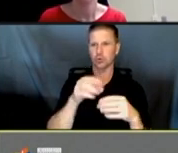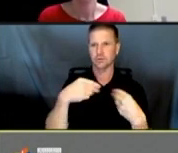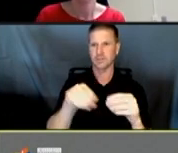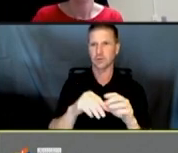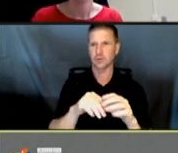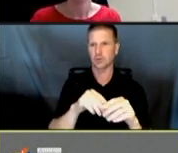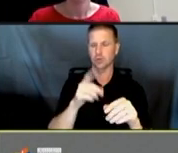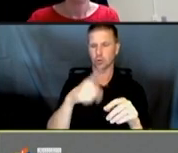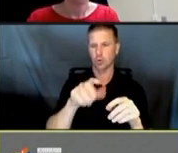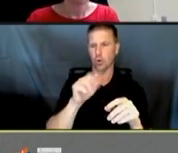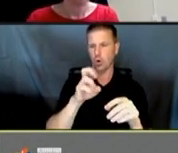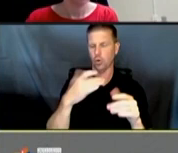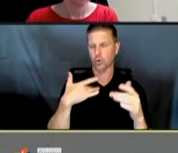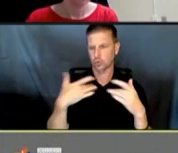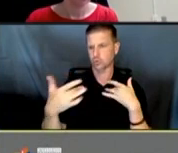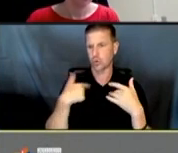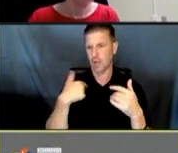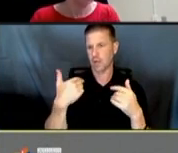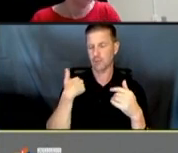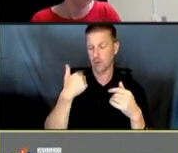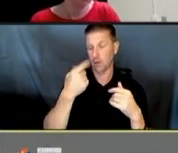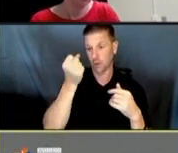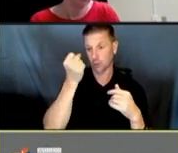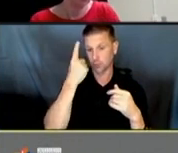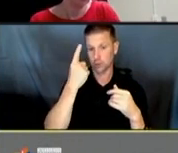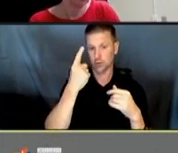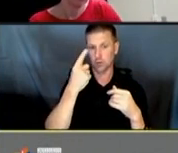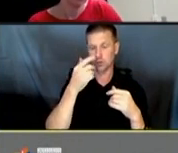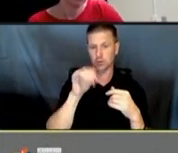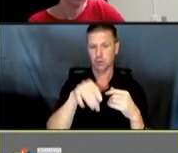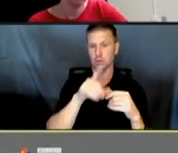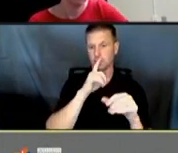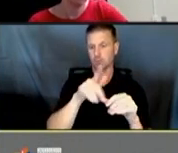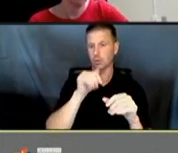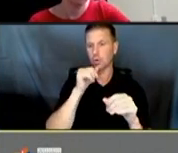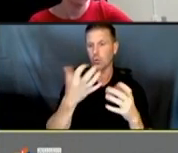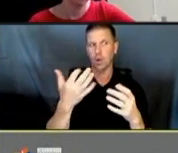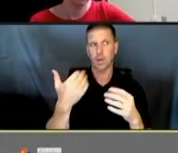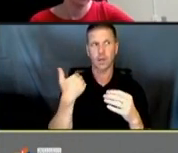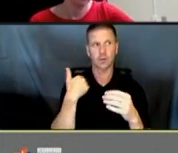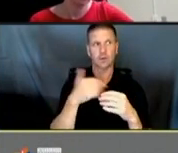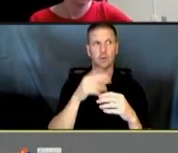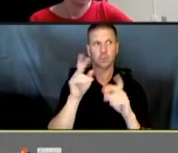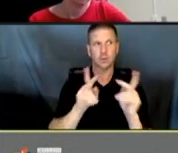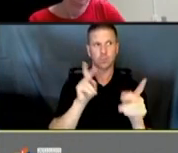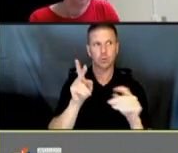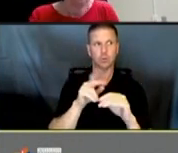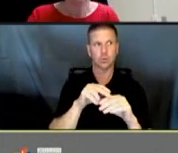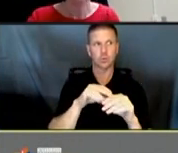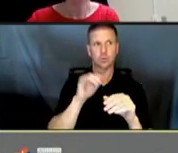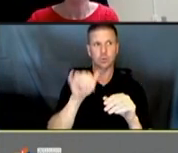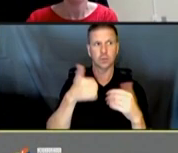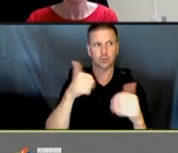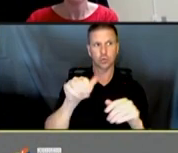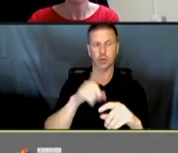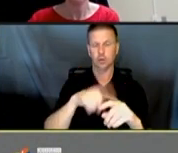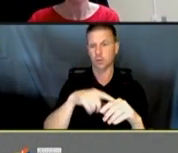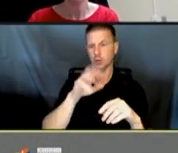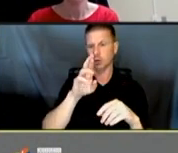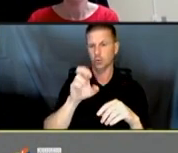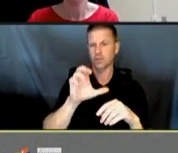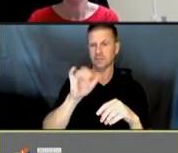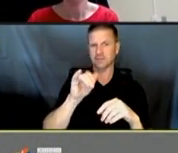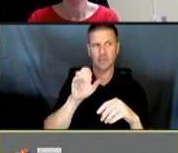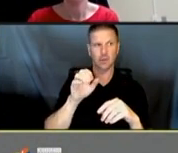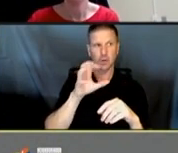know, those are the concerns I have. I understand that, you know, we definitely don't want to have folks that are trying to recycle stuff,